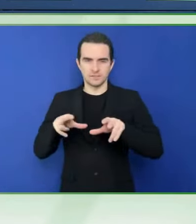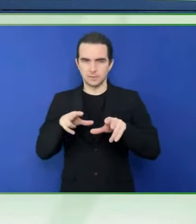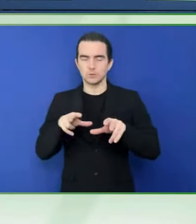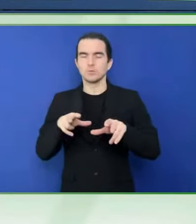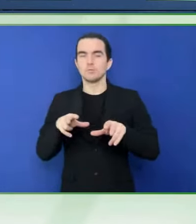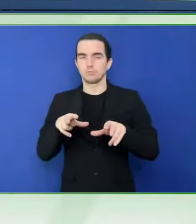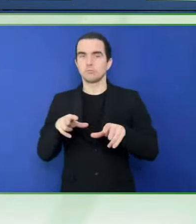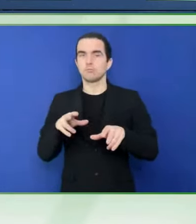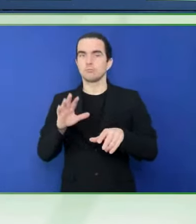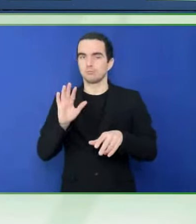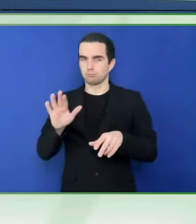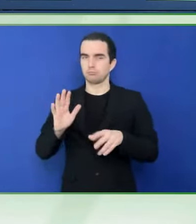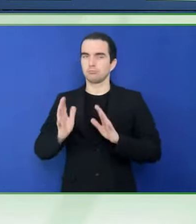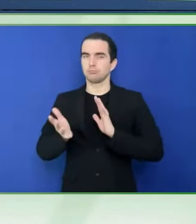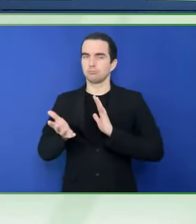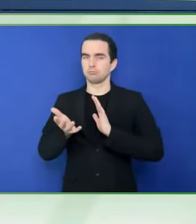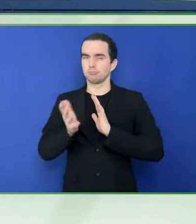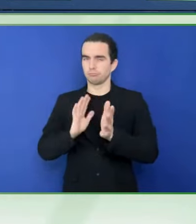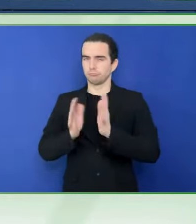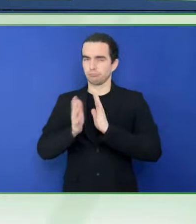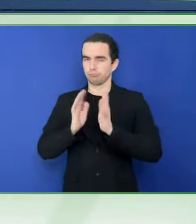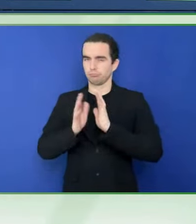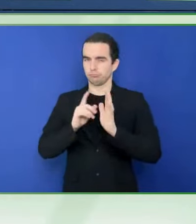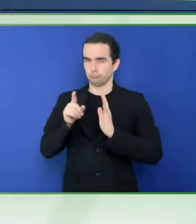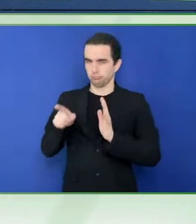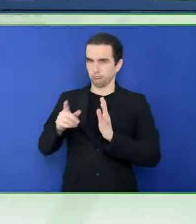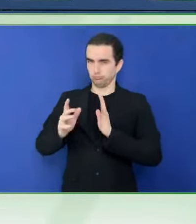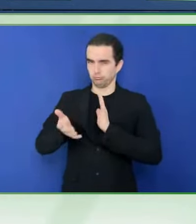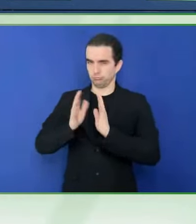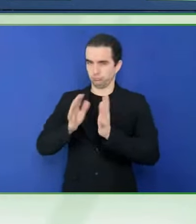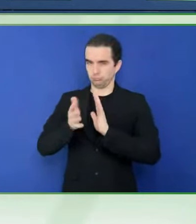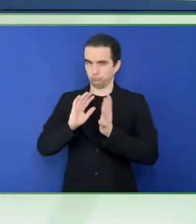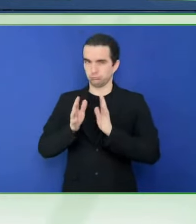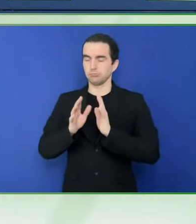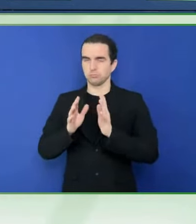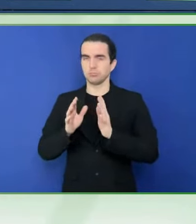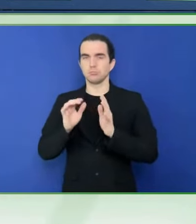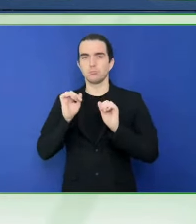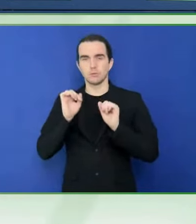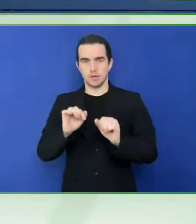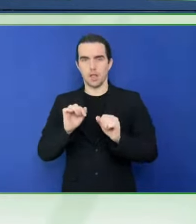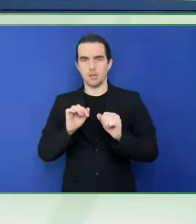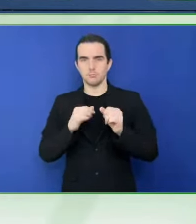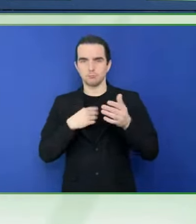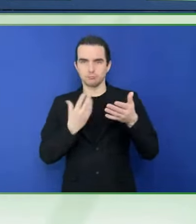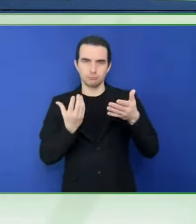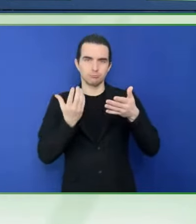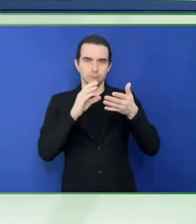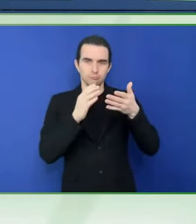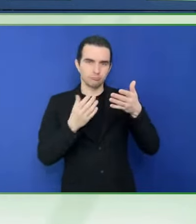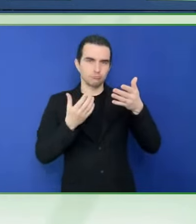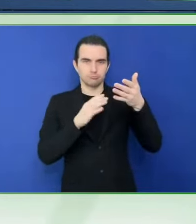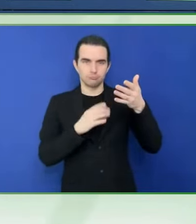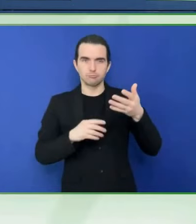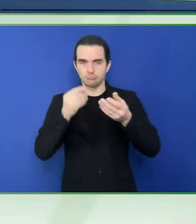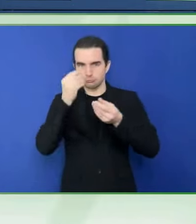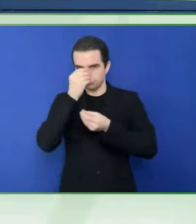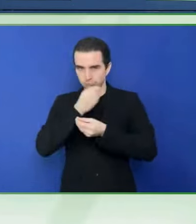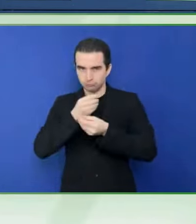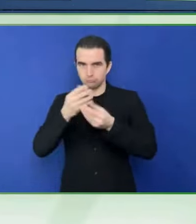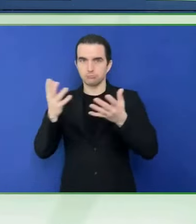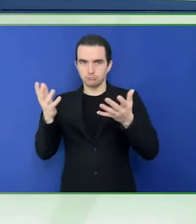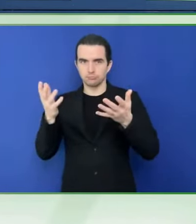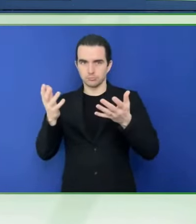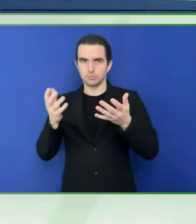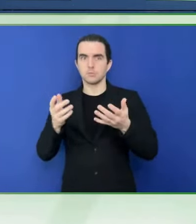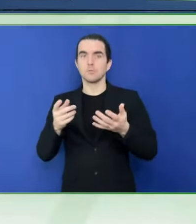offering sign language online interpreter in our cash desks and on our website in order to